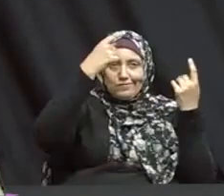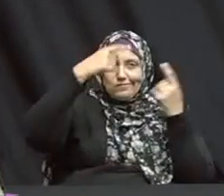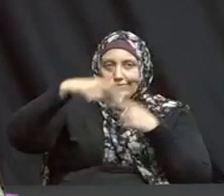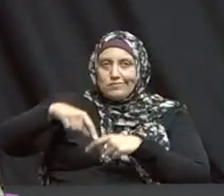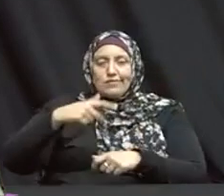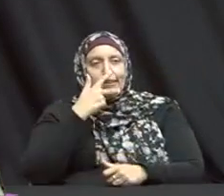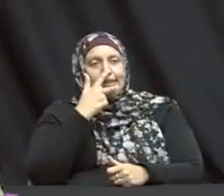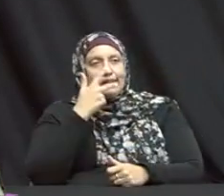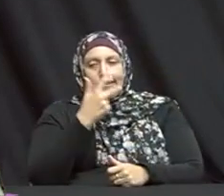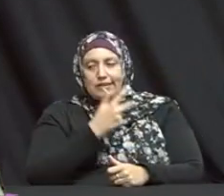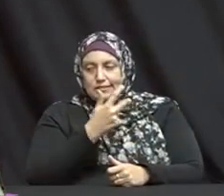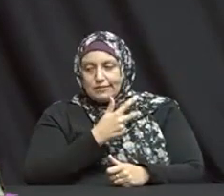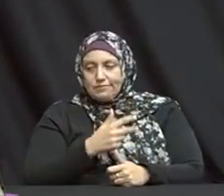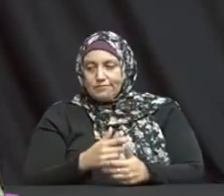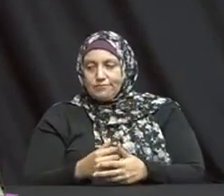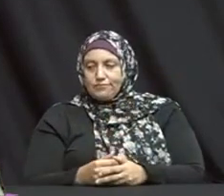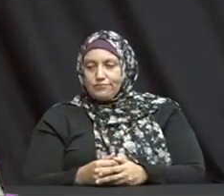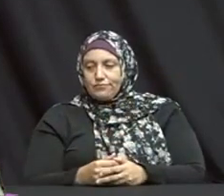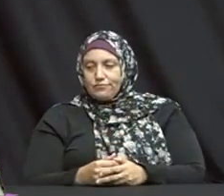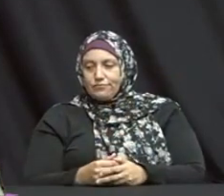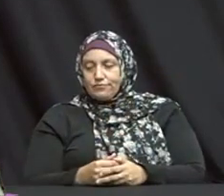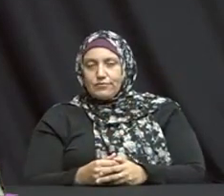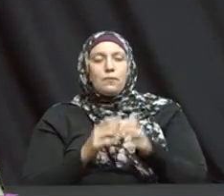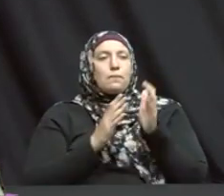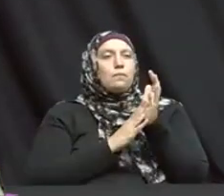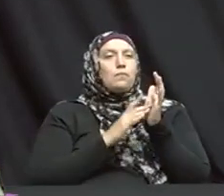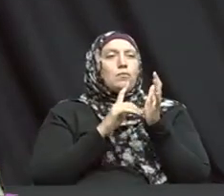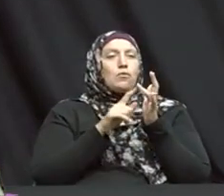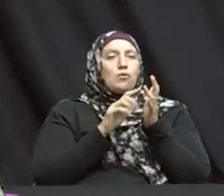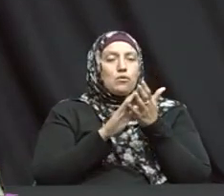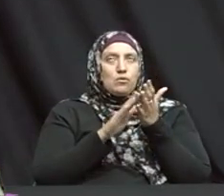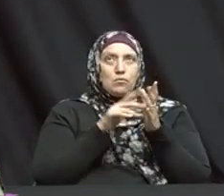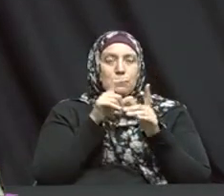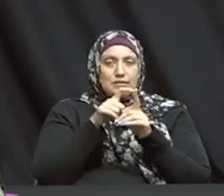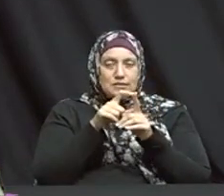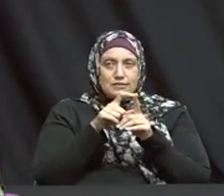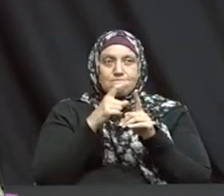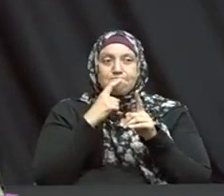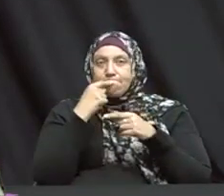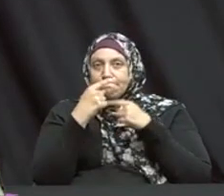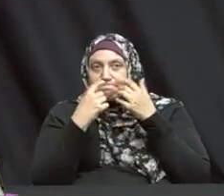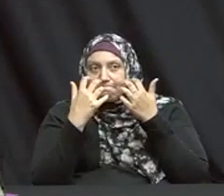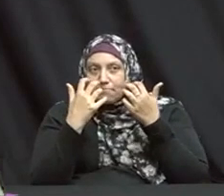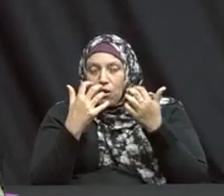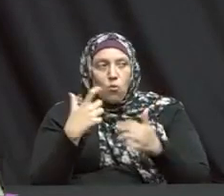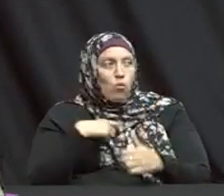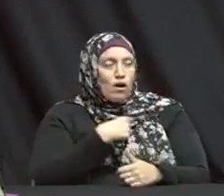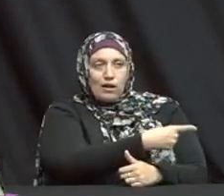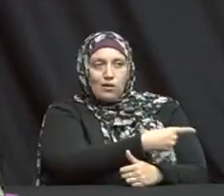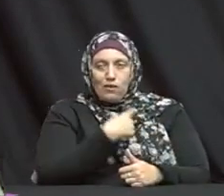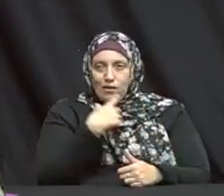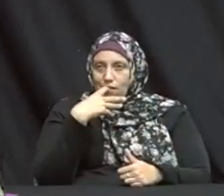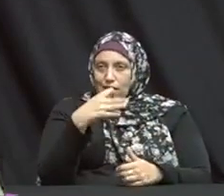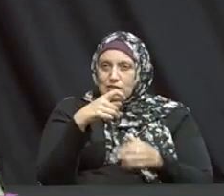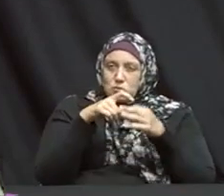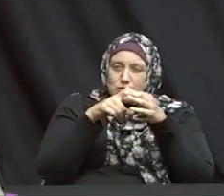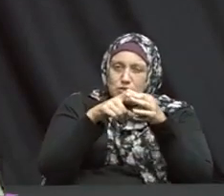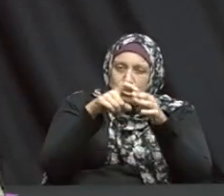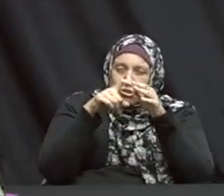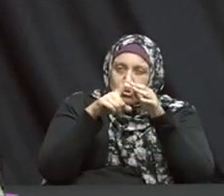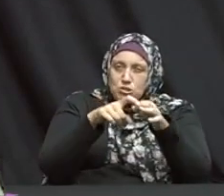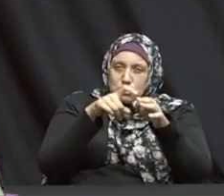Okay. Just for the benefit of the audience, Hajdani, for the audience, the reason why Hajdani and I are asking these questions is